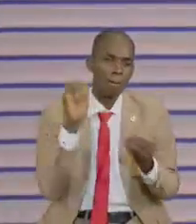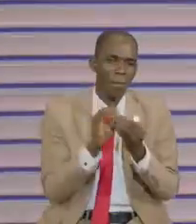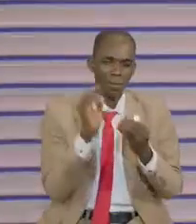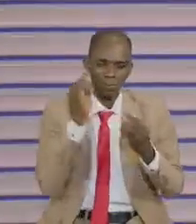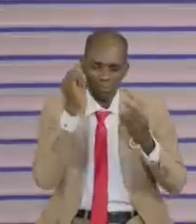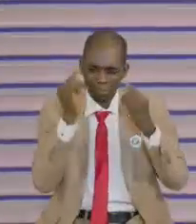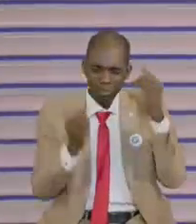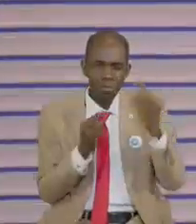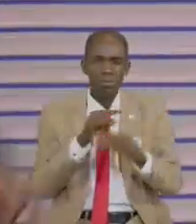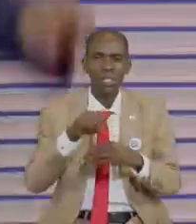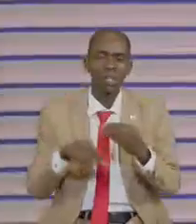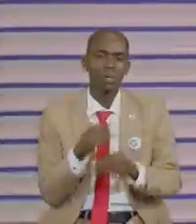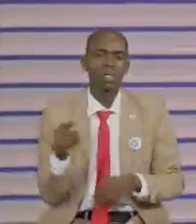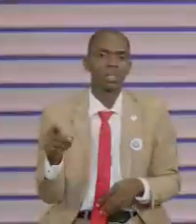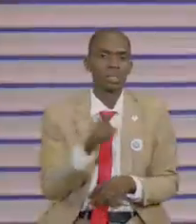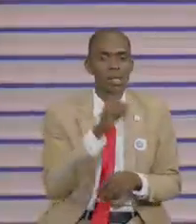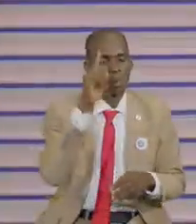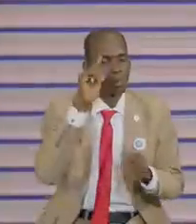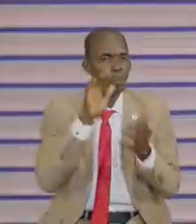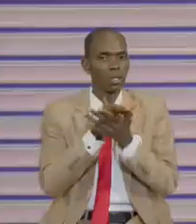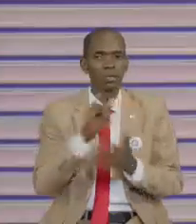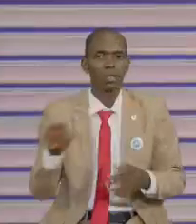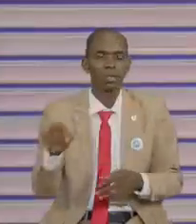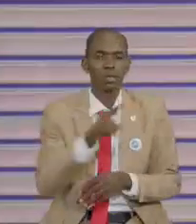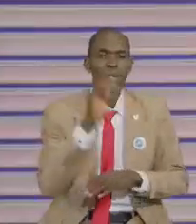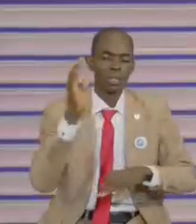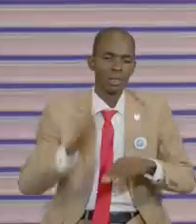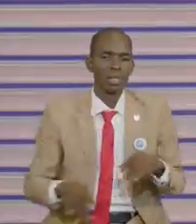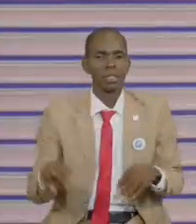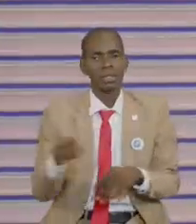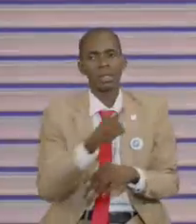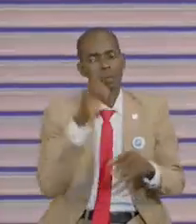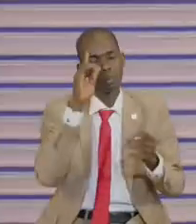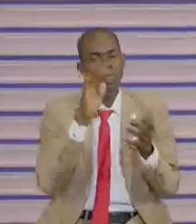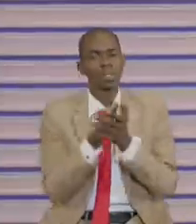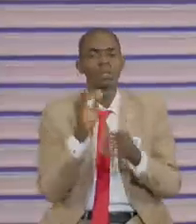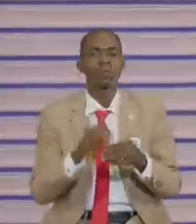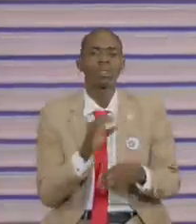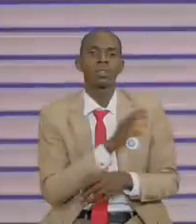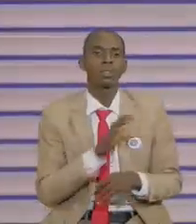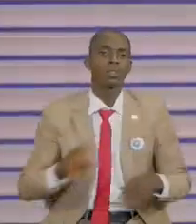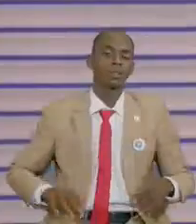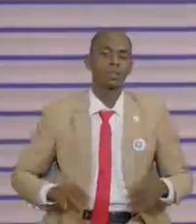them believing you than they believe in Christ.